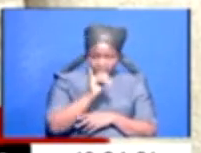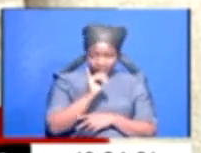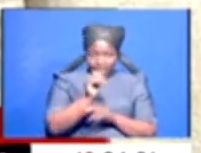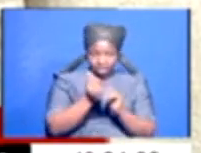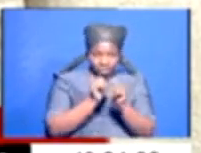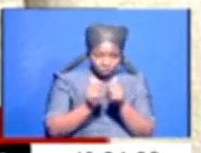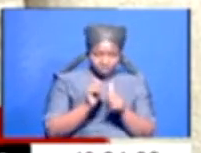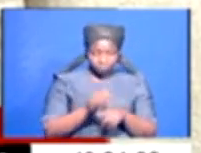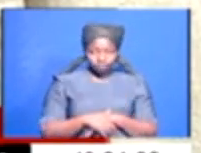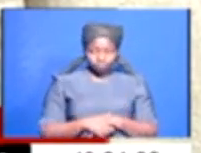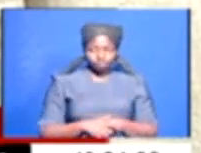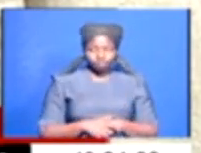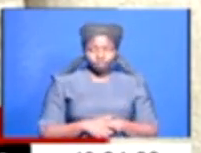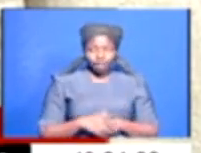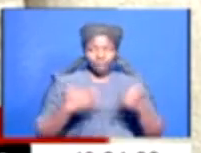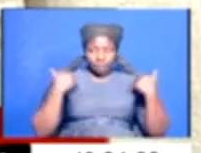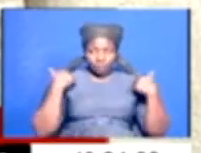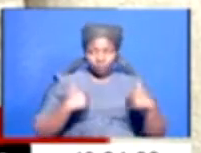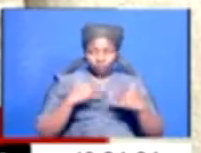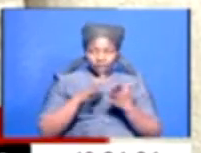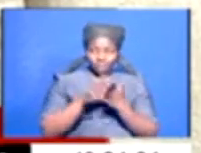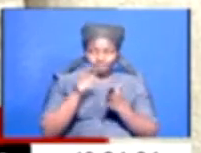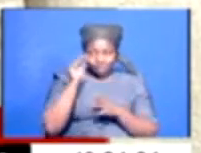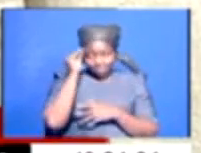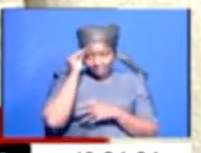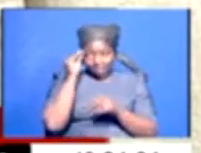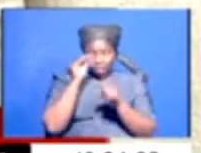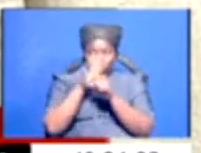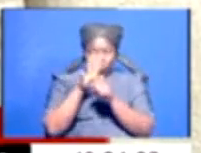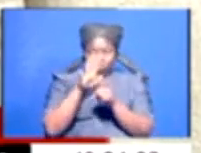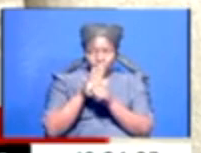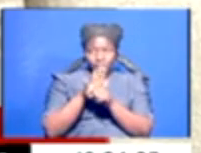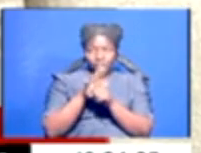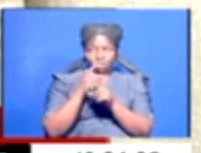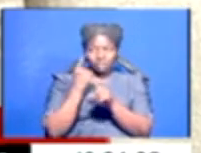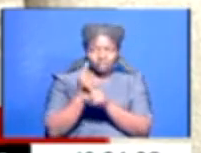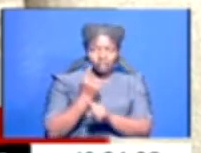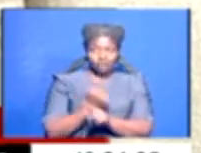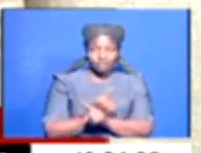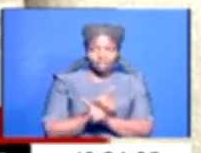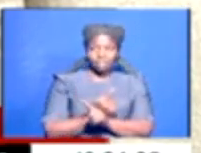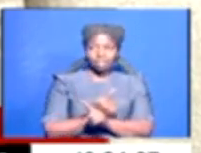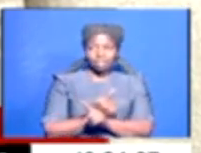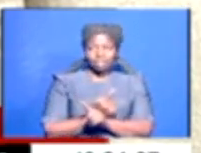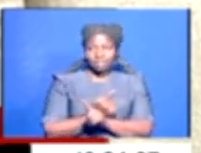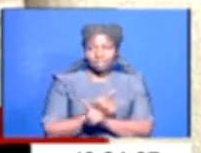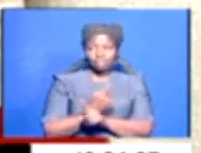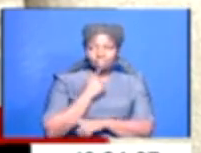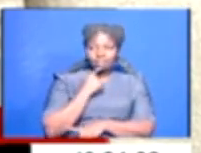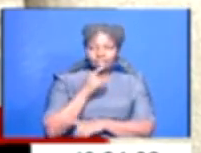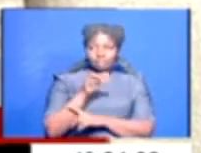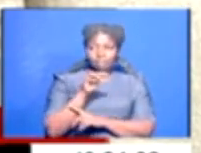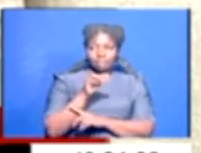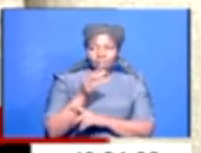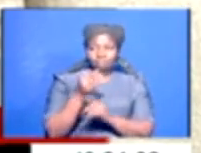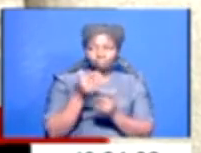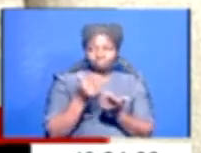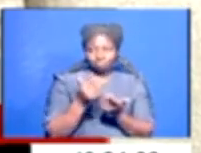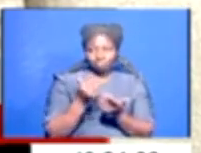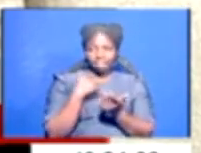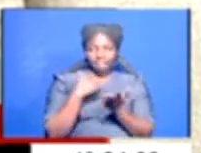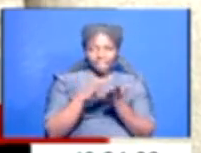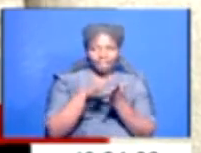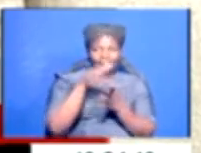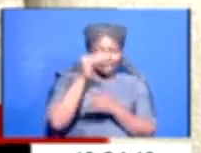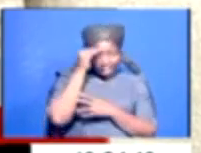me, I have learned a lot, several grand prix. I have learned a lot. There is no grand prix I have gone and